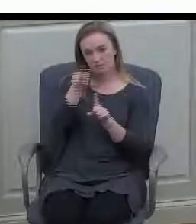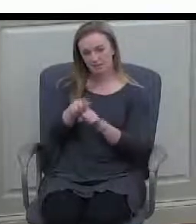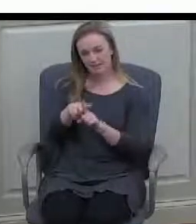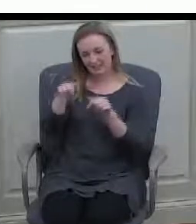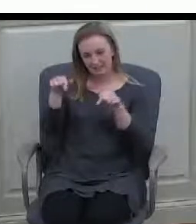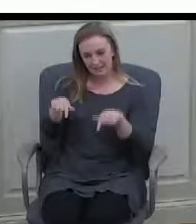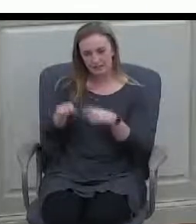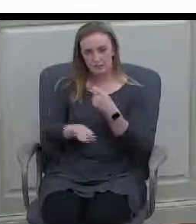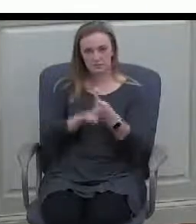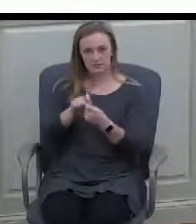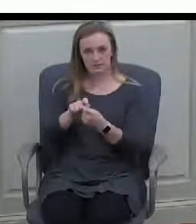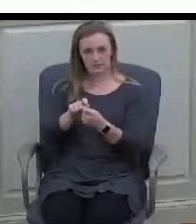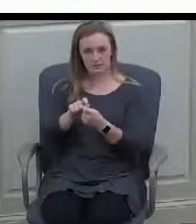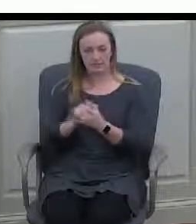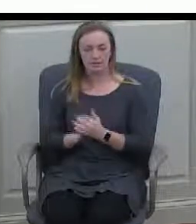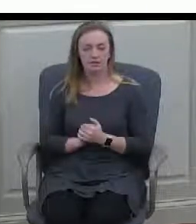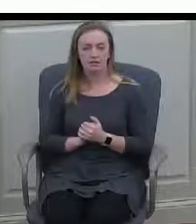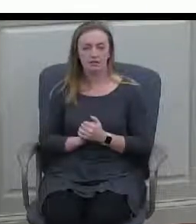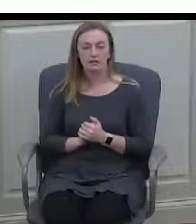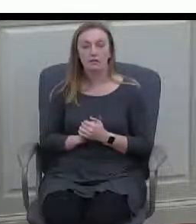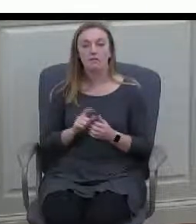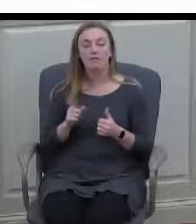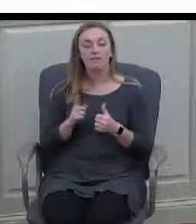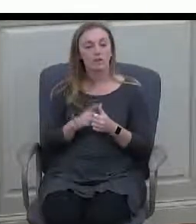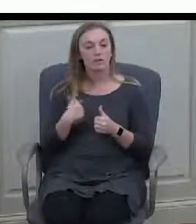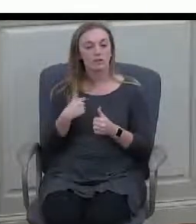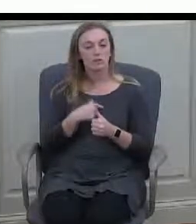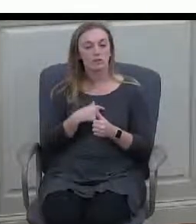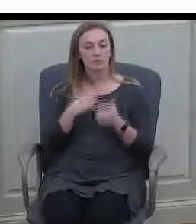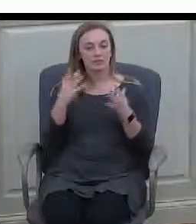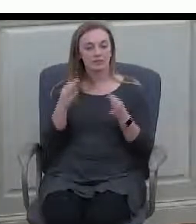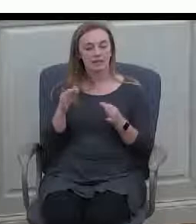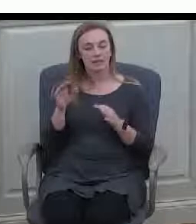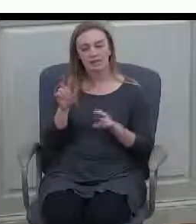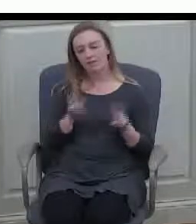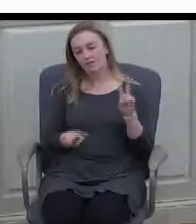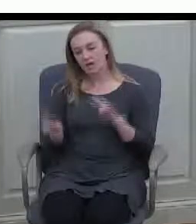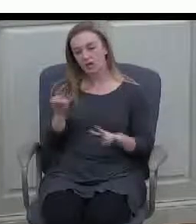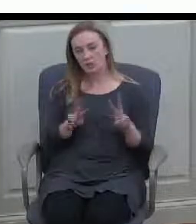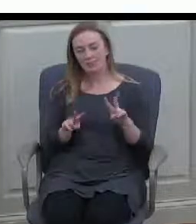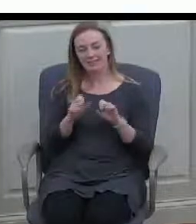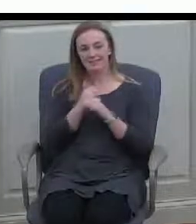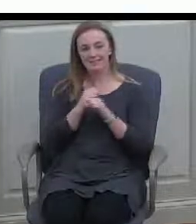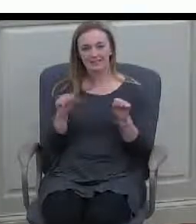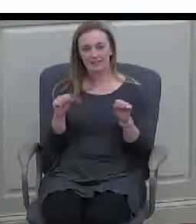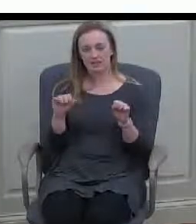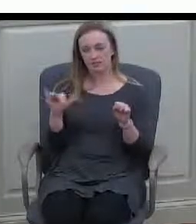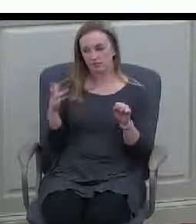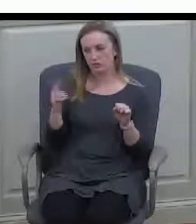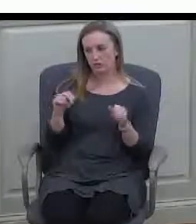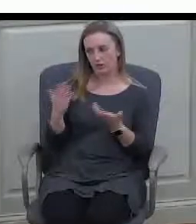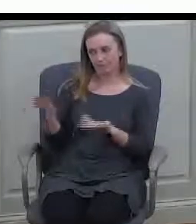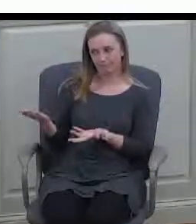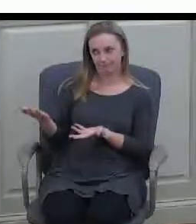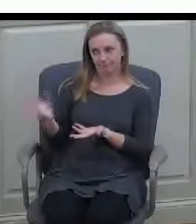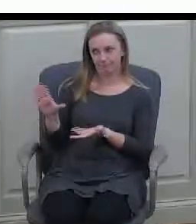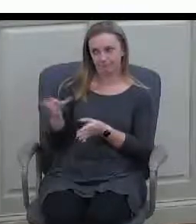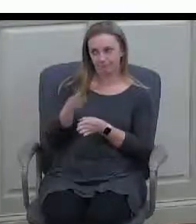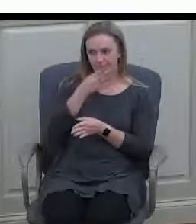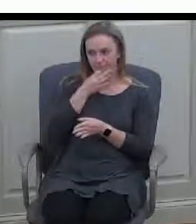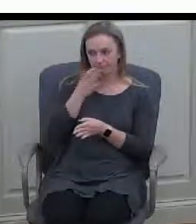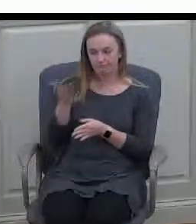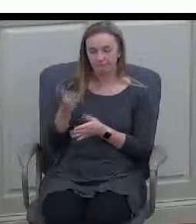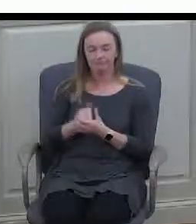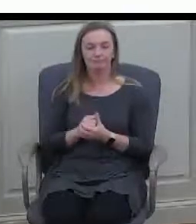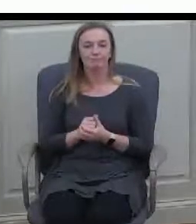specifically? First, we started by evaluating safety, and I'll let John chime in on this slide since it's his kind of bread and